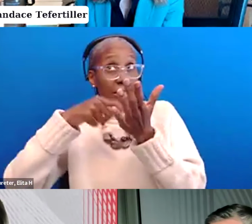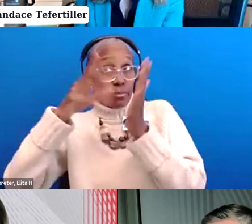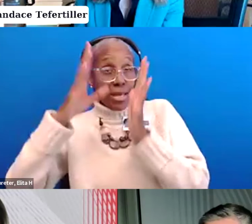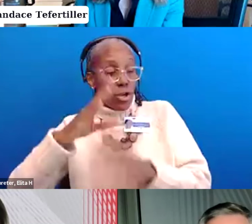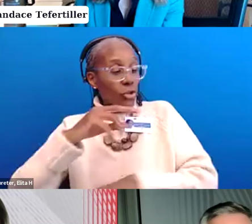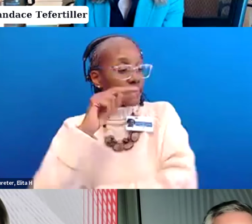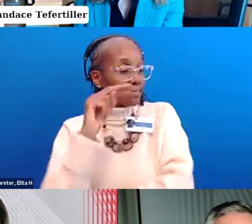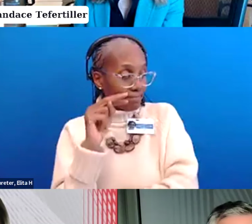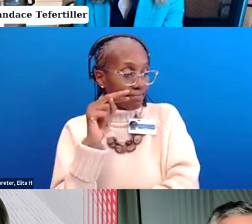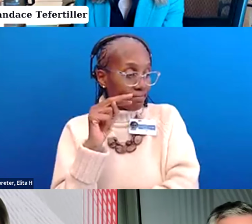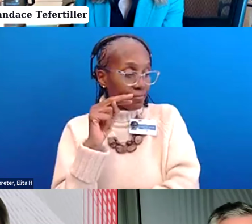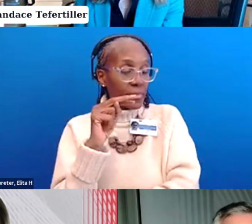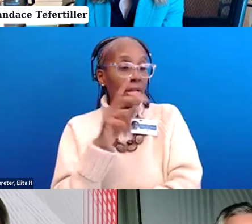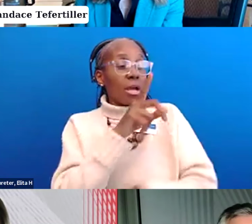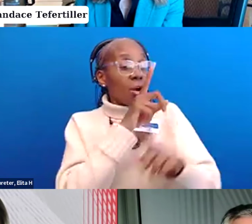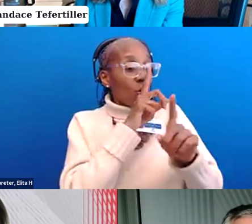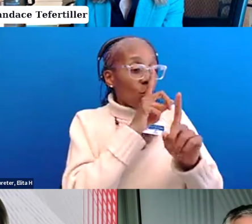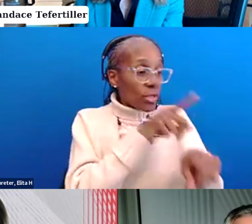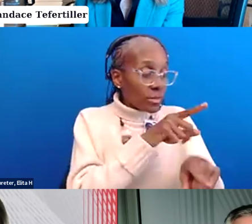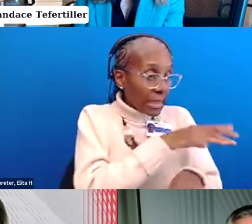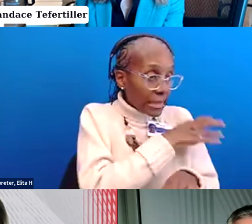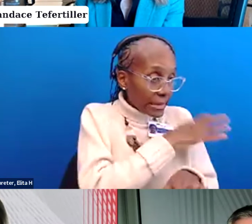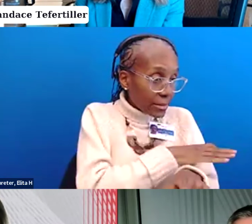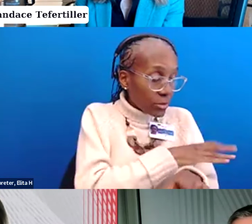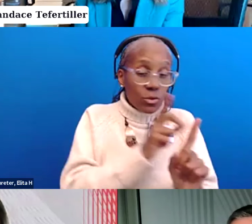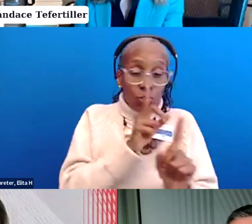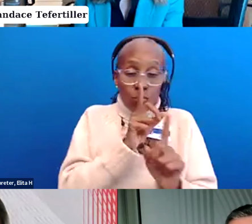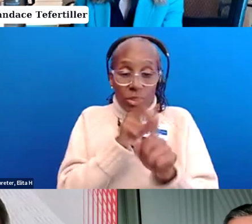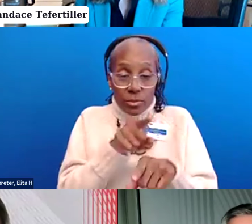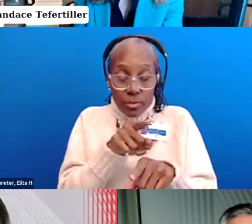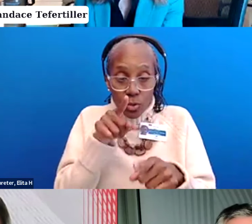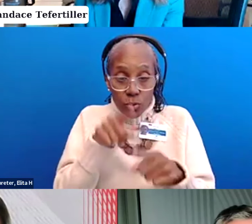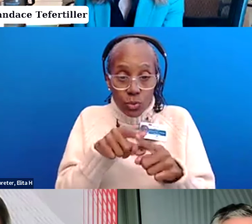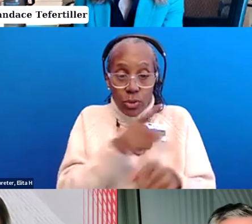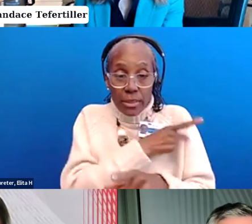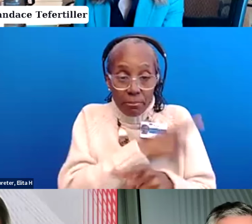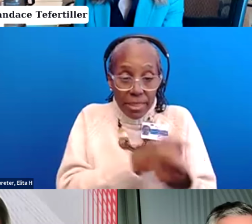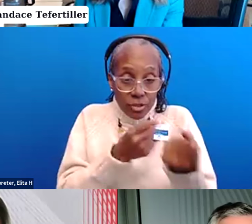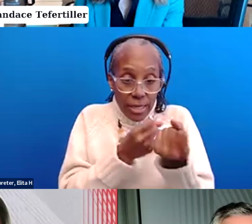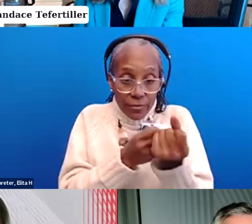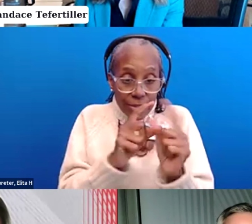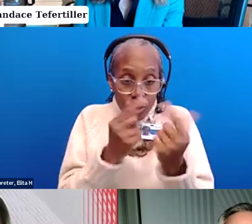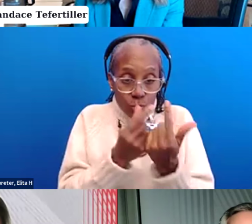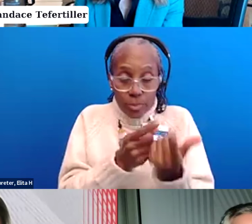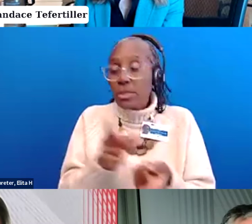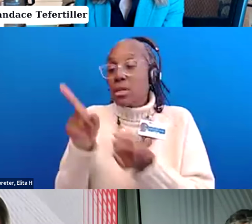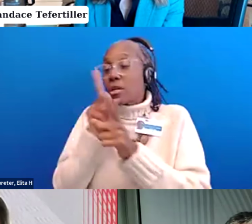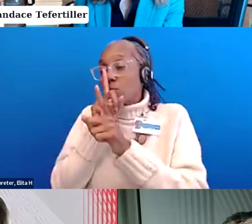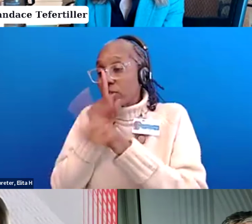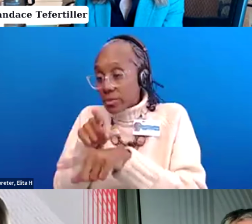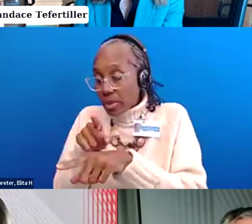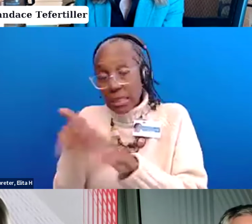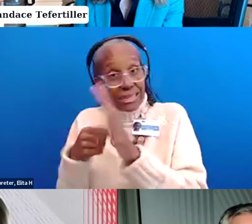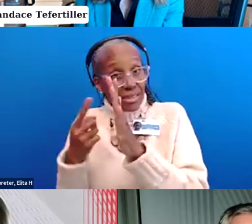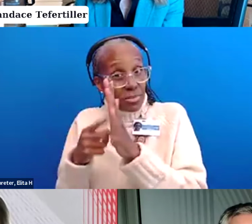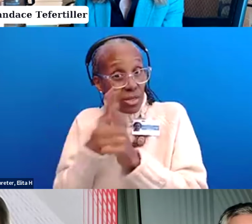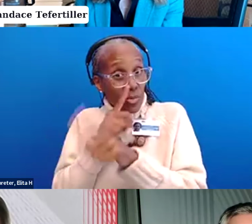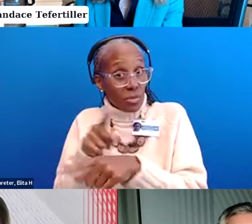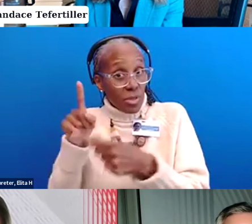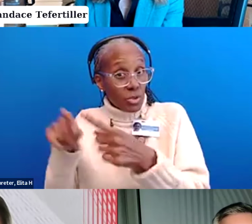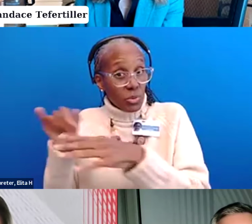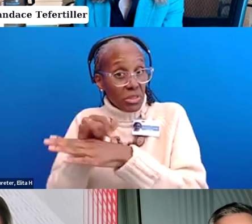to clinician societies, they respond to patient advocacy groups, they sometimes respond